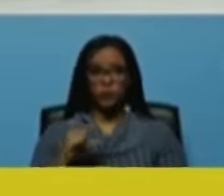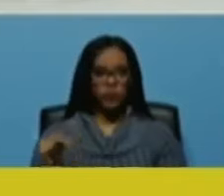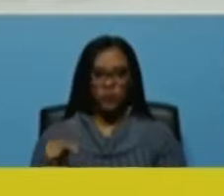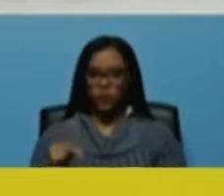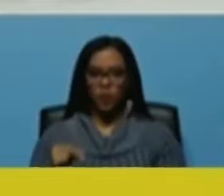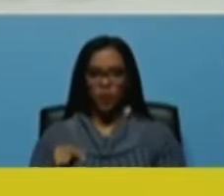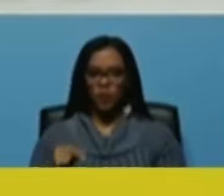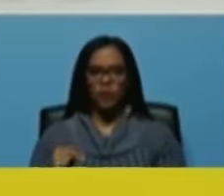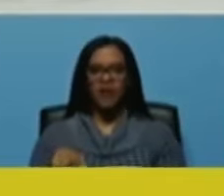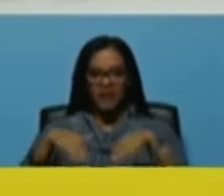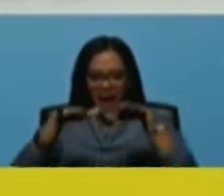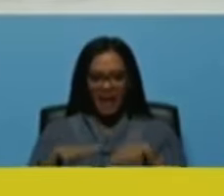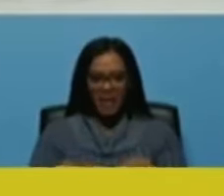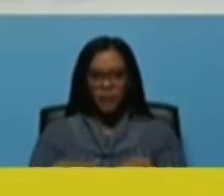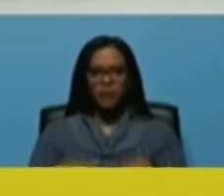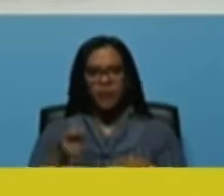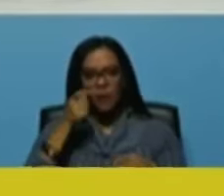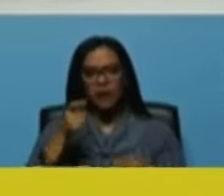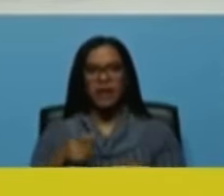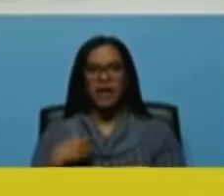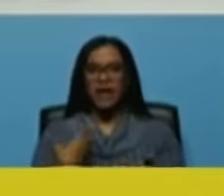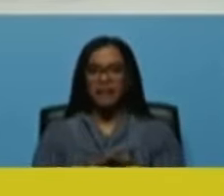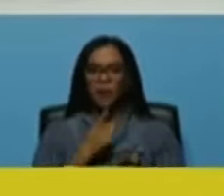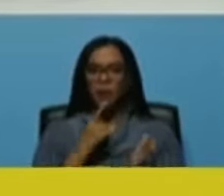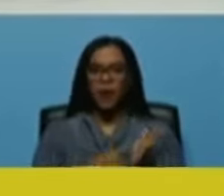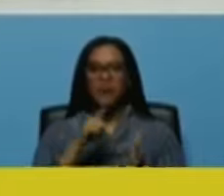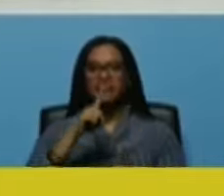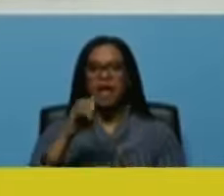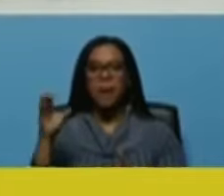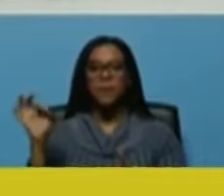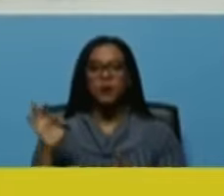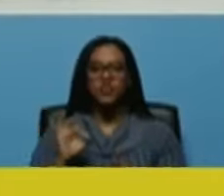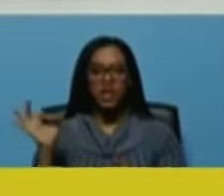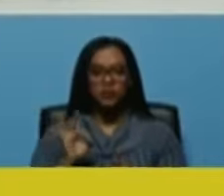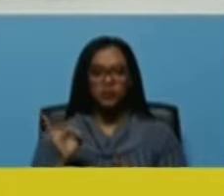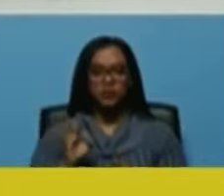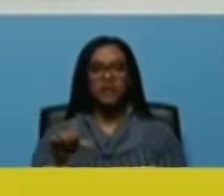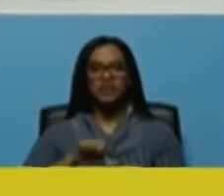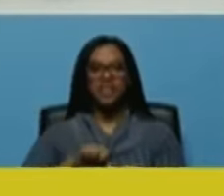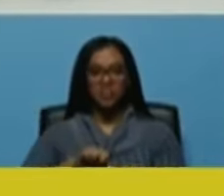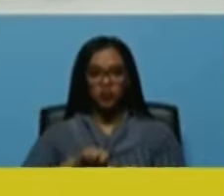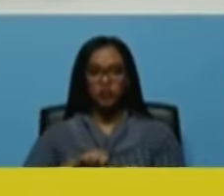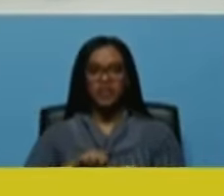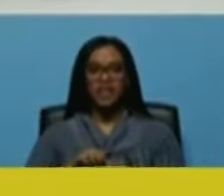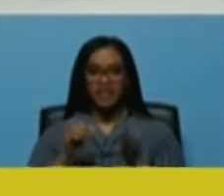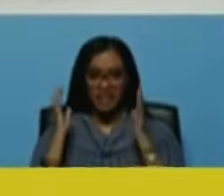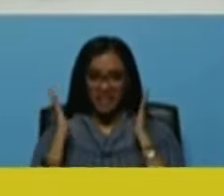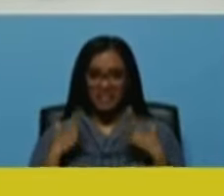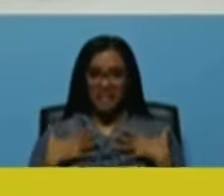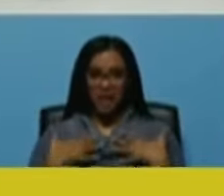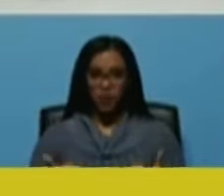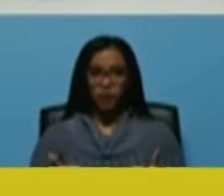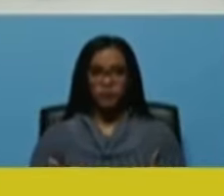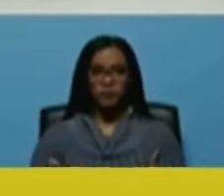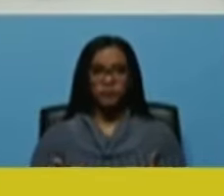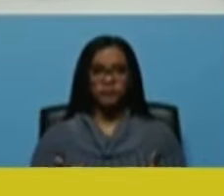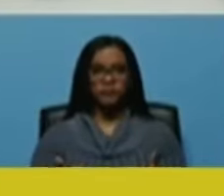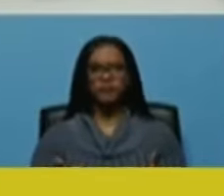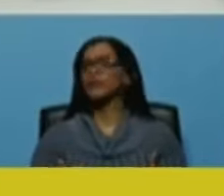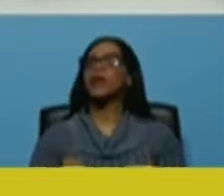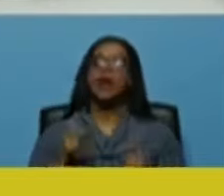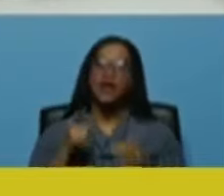not going to lower our guard until we fulfill your instruction, 100% of the central health center recover with the priority that